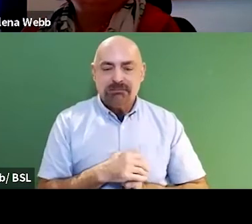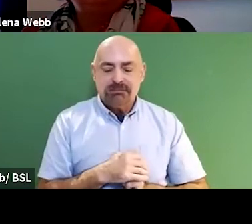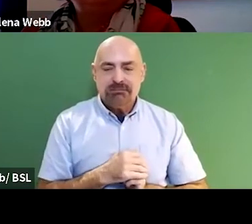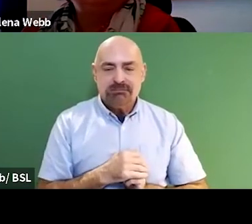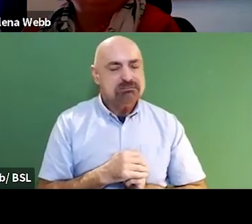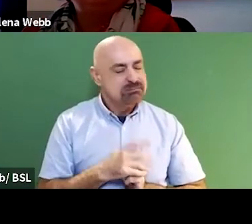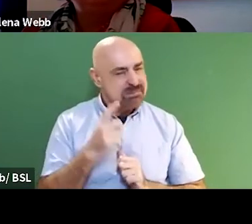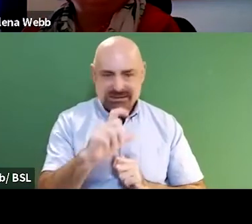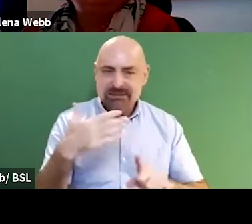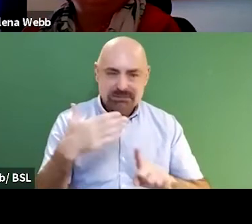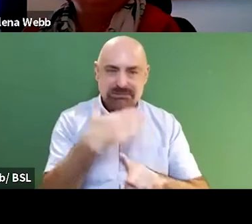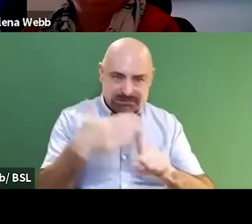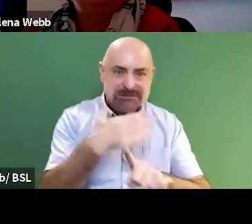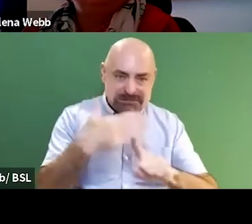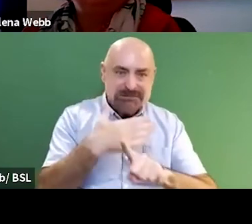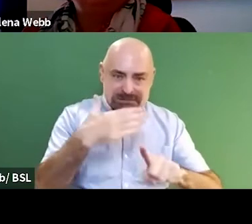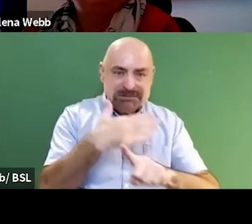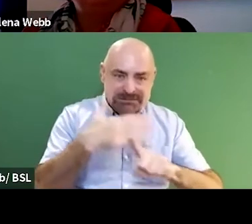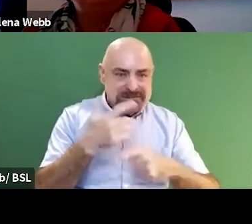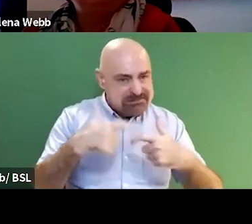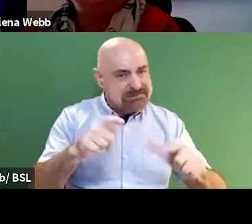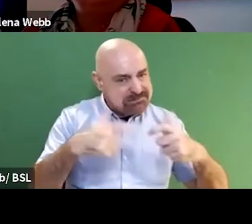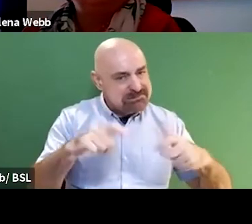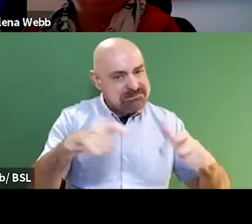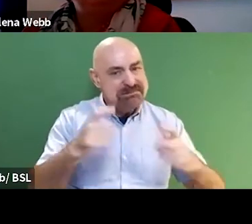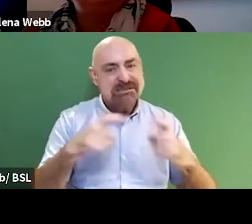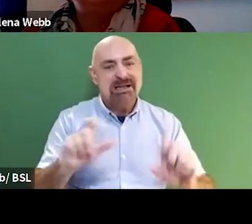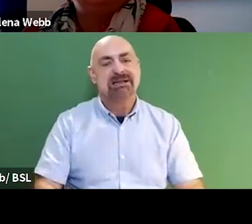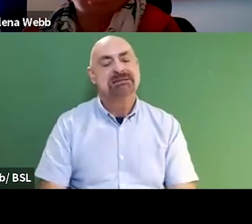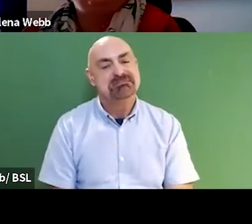we're still working with them, still working on it. Yeah.